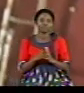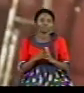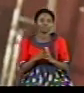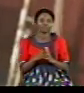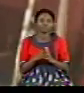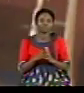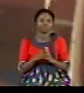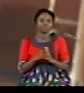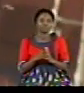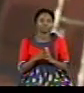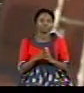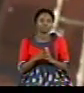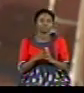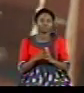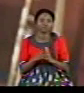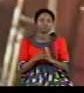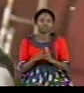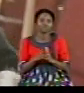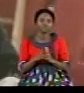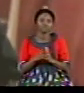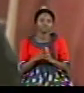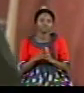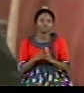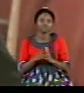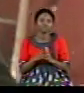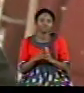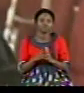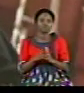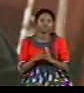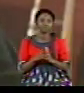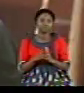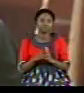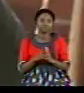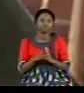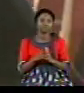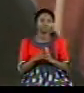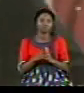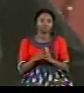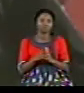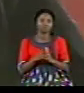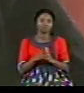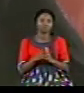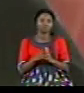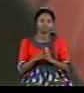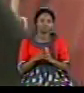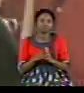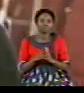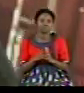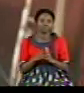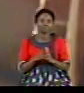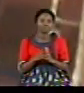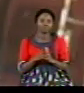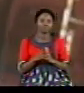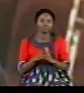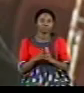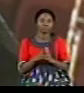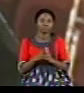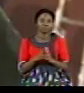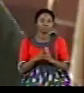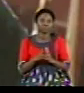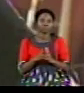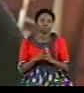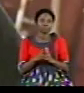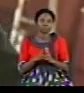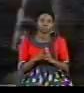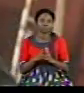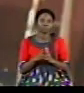15 years. Me bele. I near an apple man, a bucket of lemon.